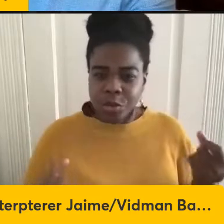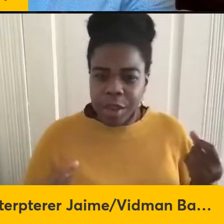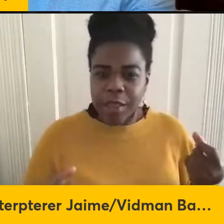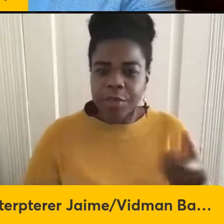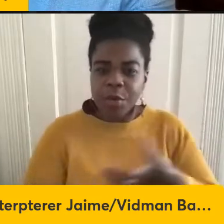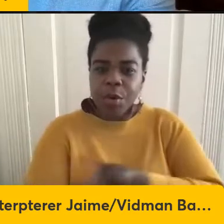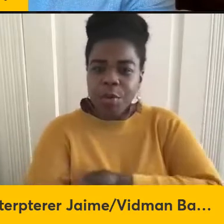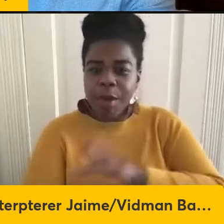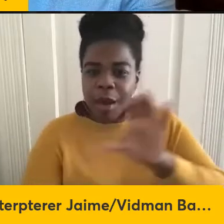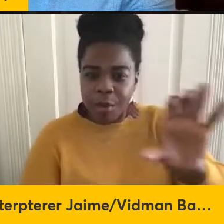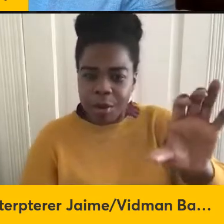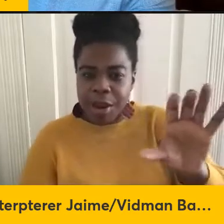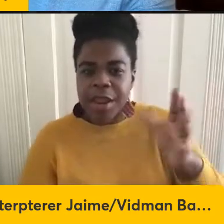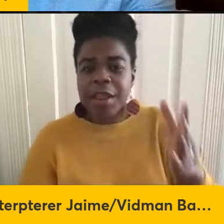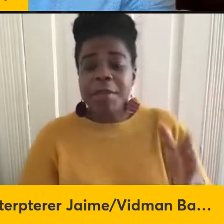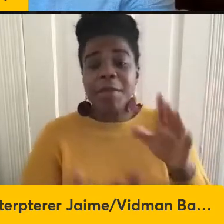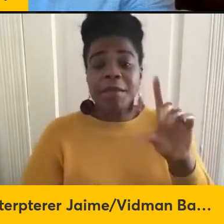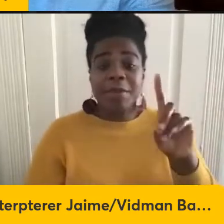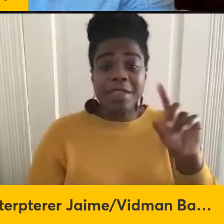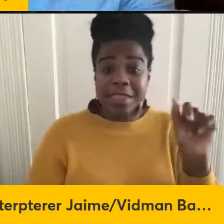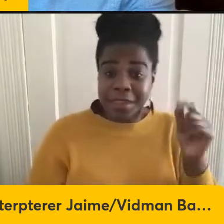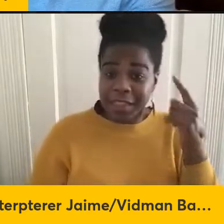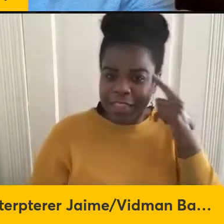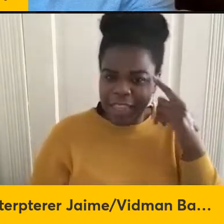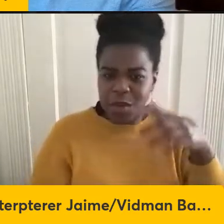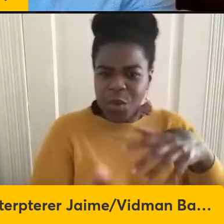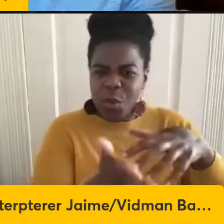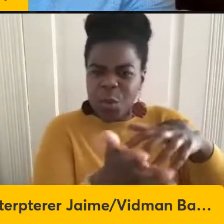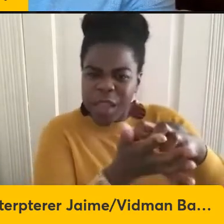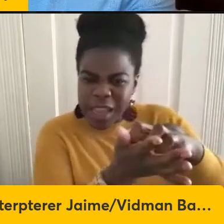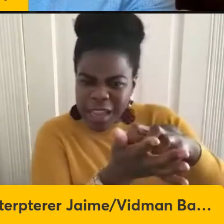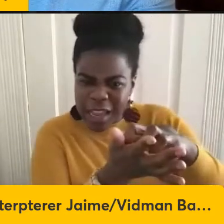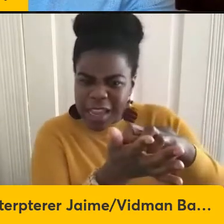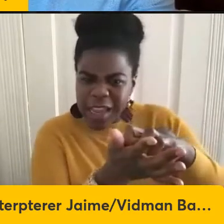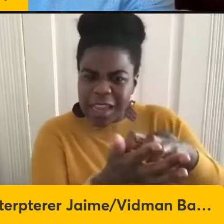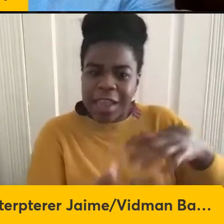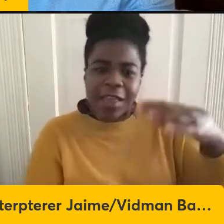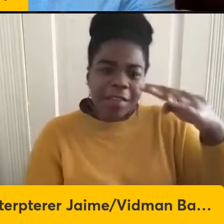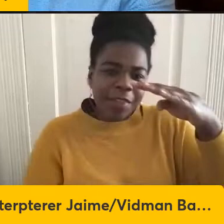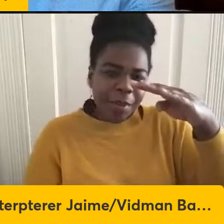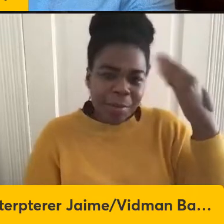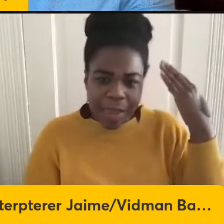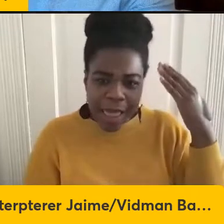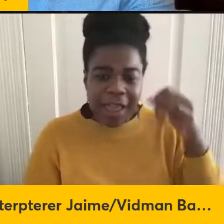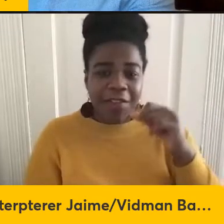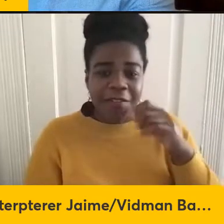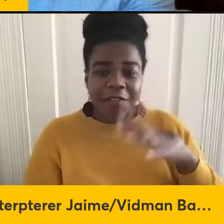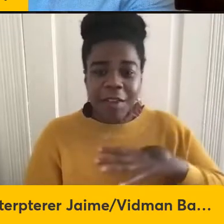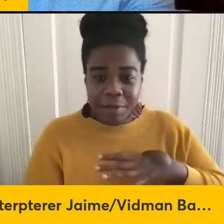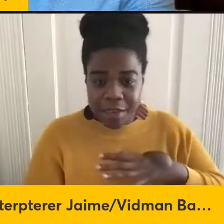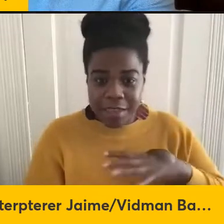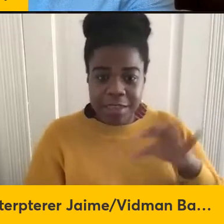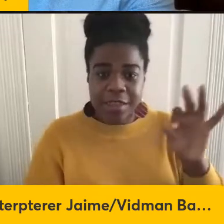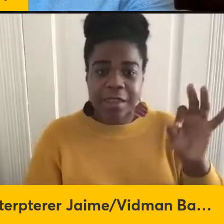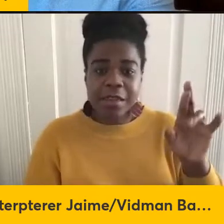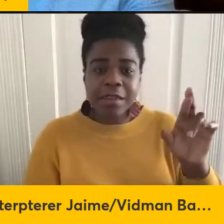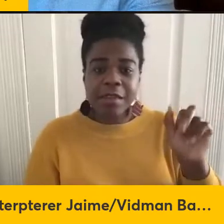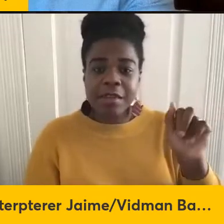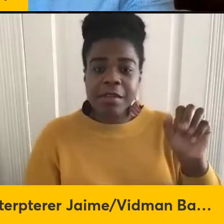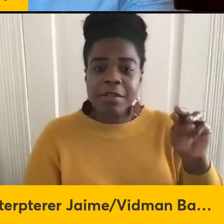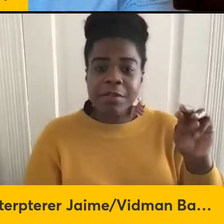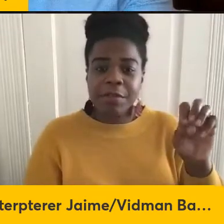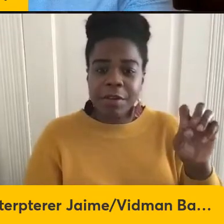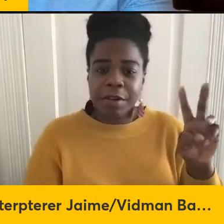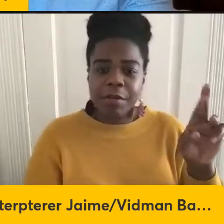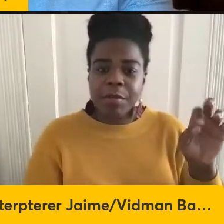align disability with a construct of weakness. The Black feminist disability framework is one of my favorite articles, like,